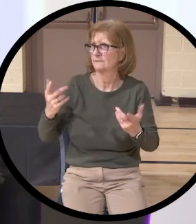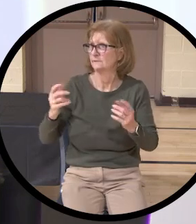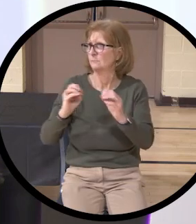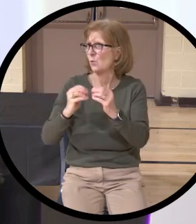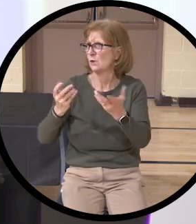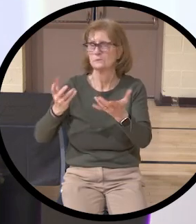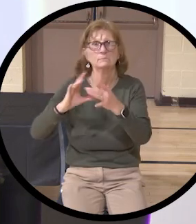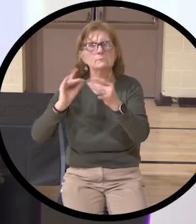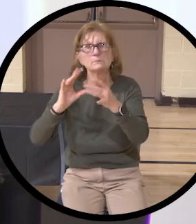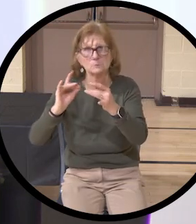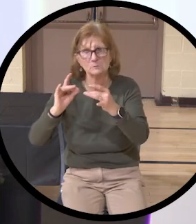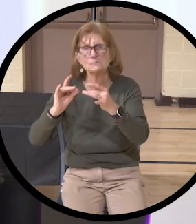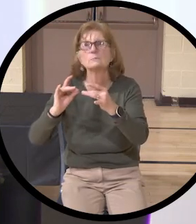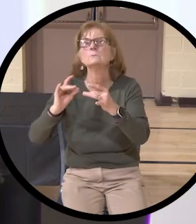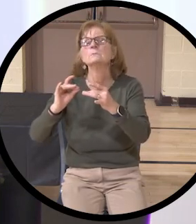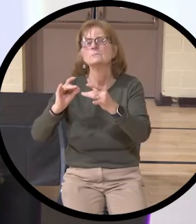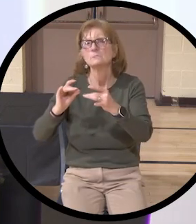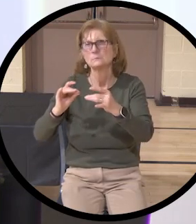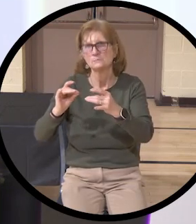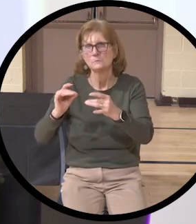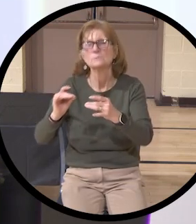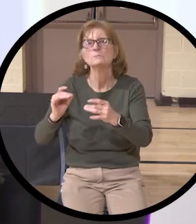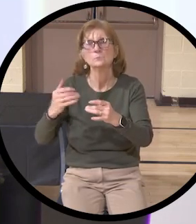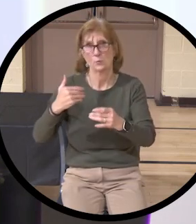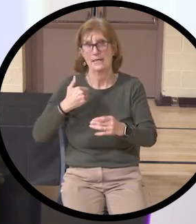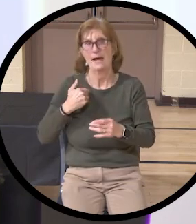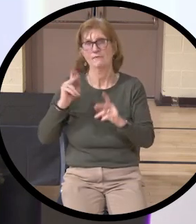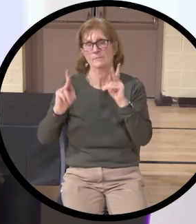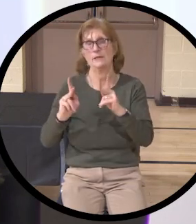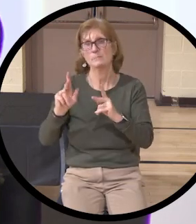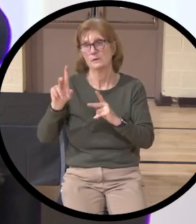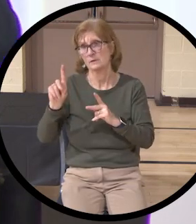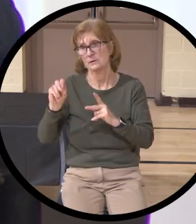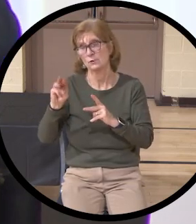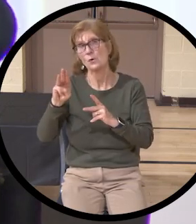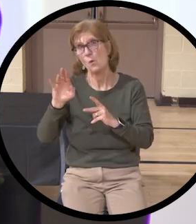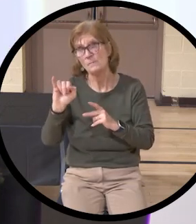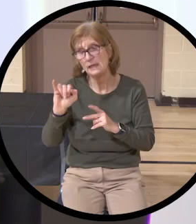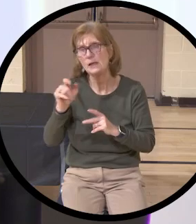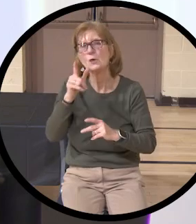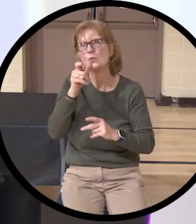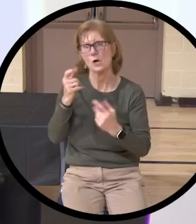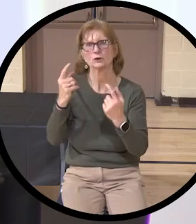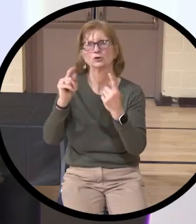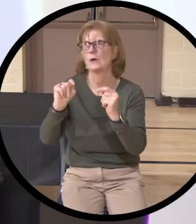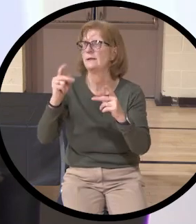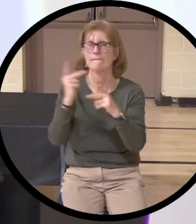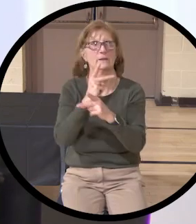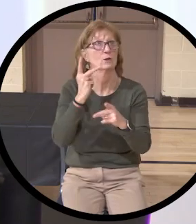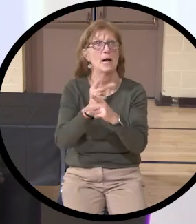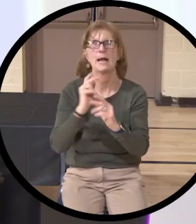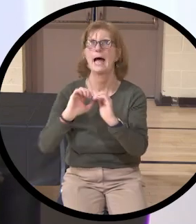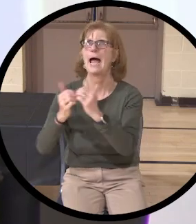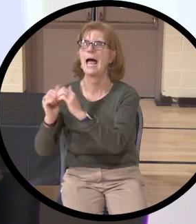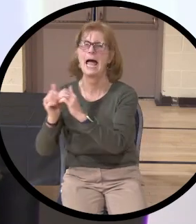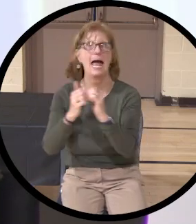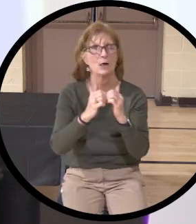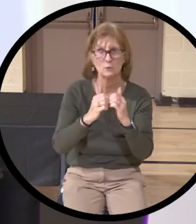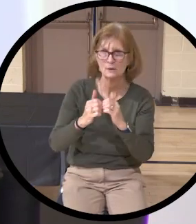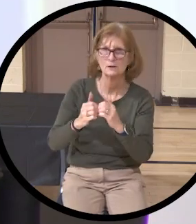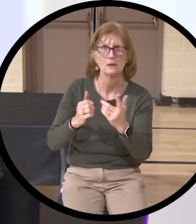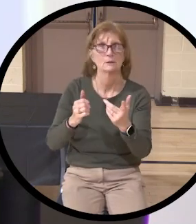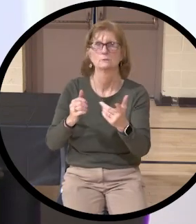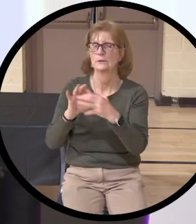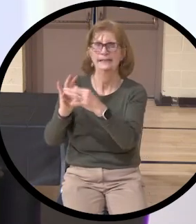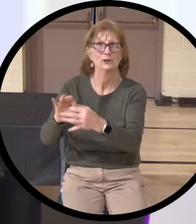can connect you, because we do have people at DOMI who specifically are trying to solve some of these school pickup drop-off problems